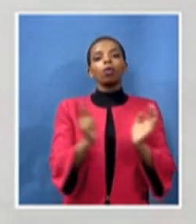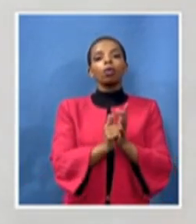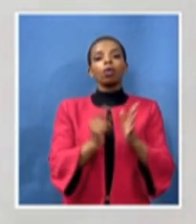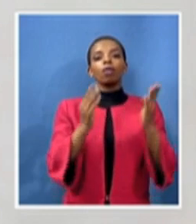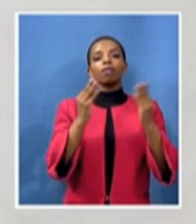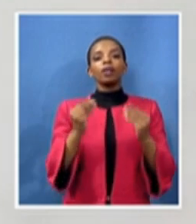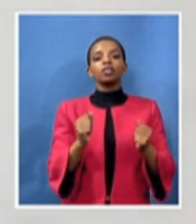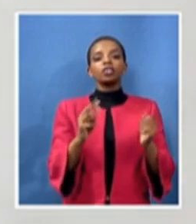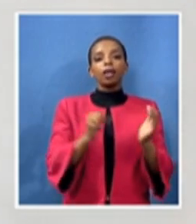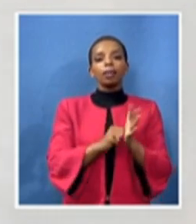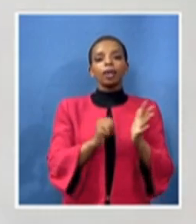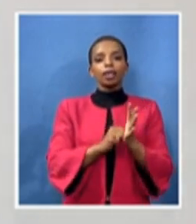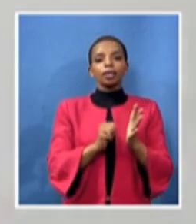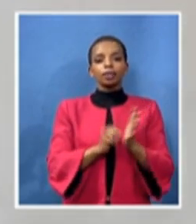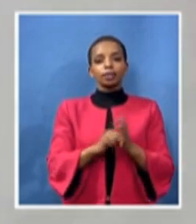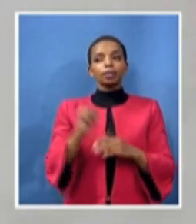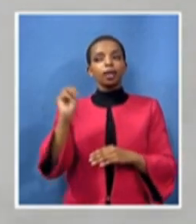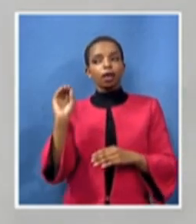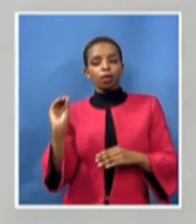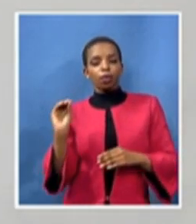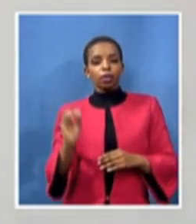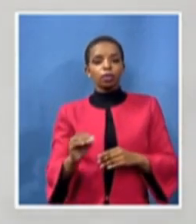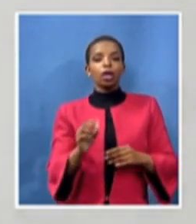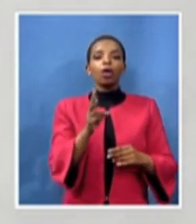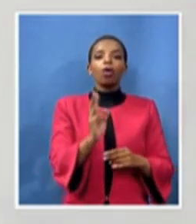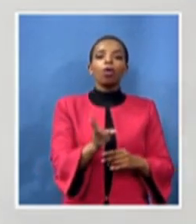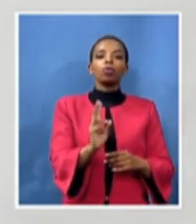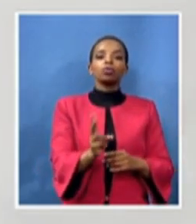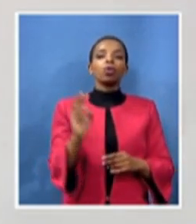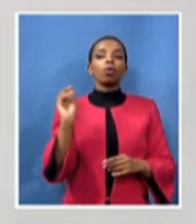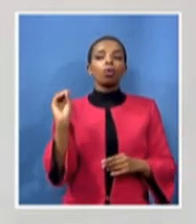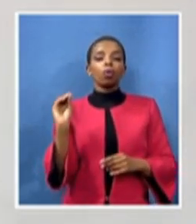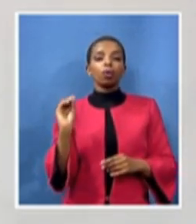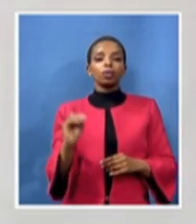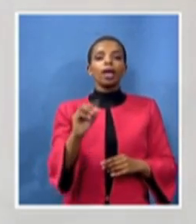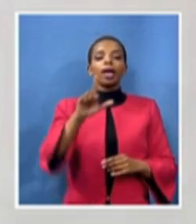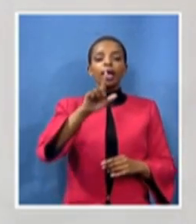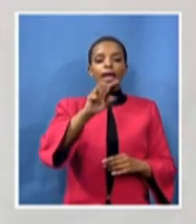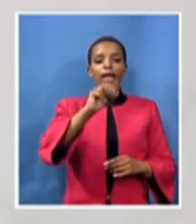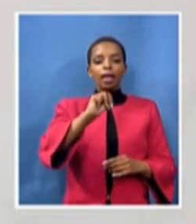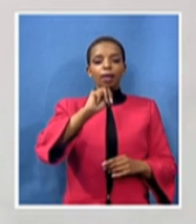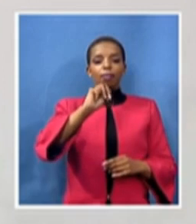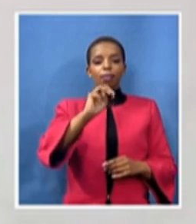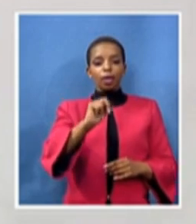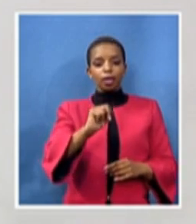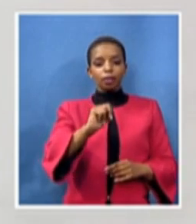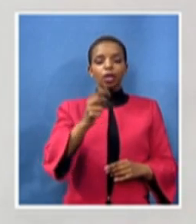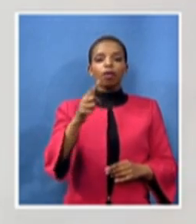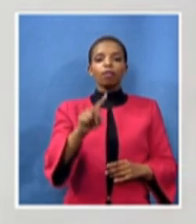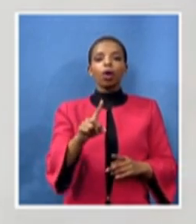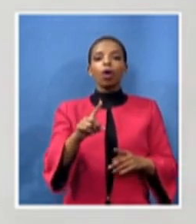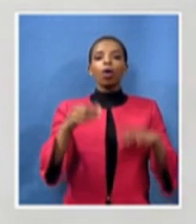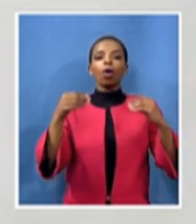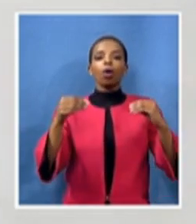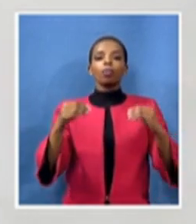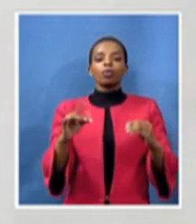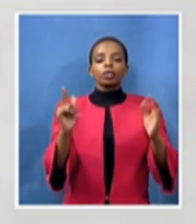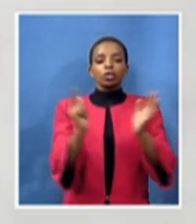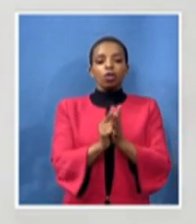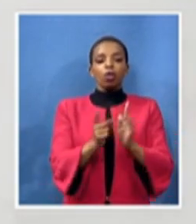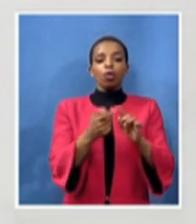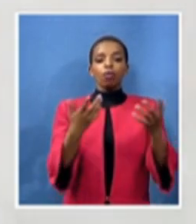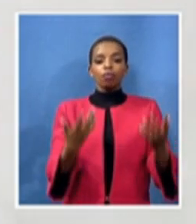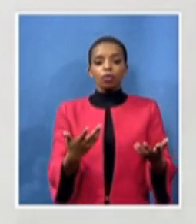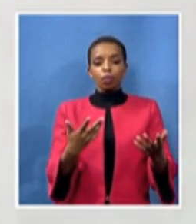also has LLM in corporate law from the University of Pretoria. I'm honored